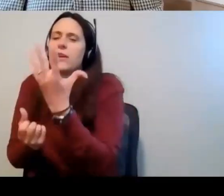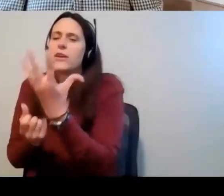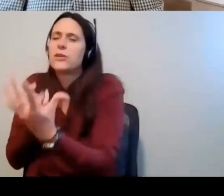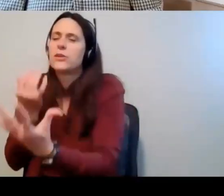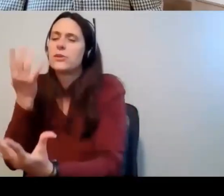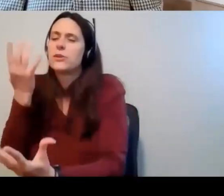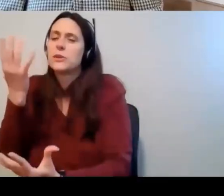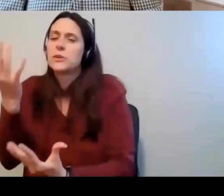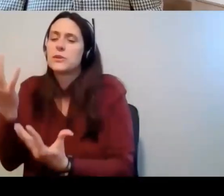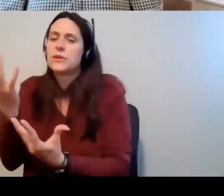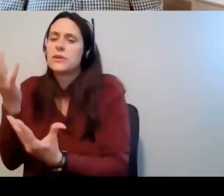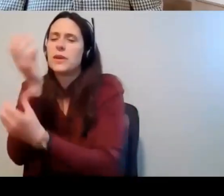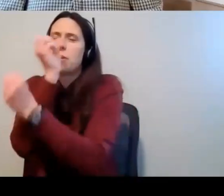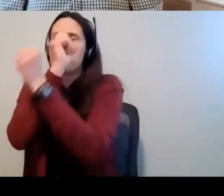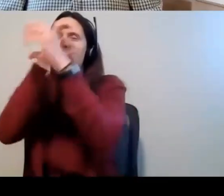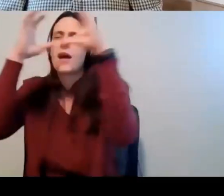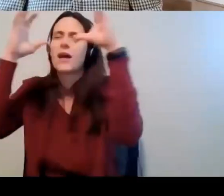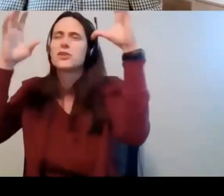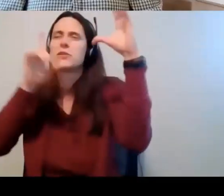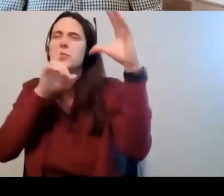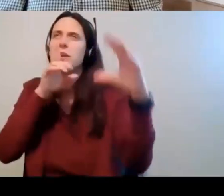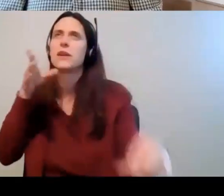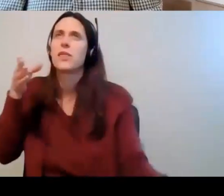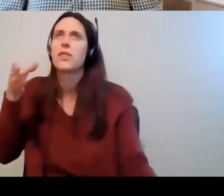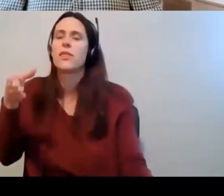Picture yourself in this place.